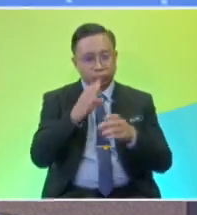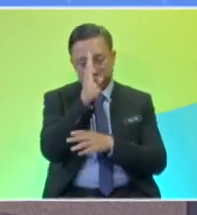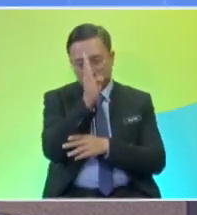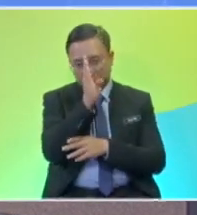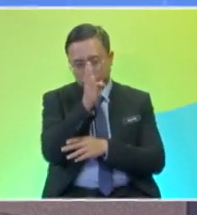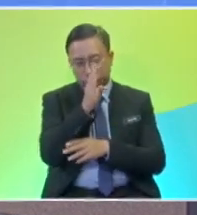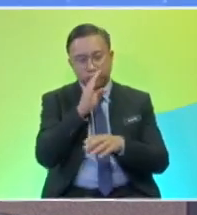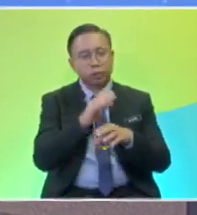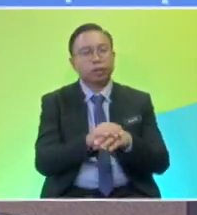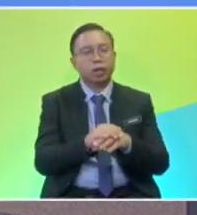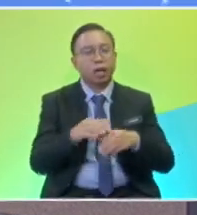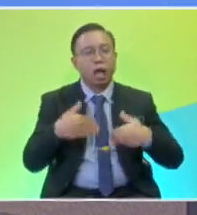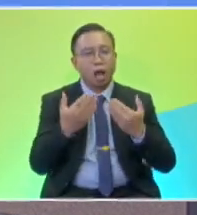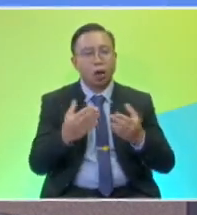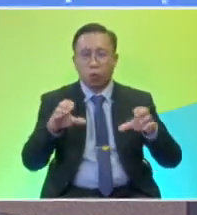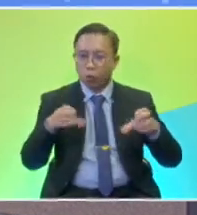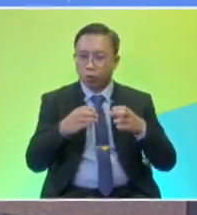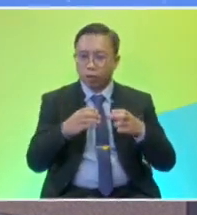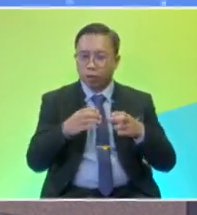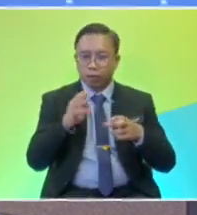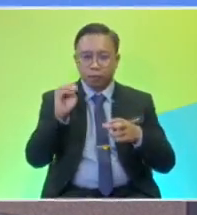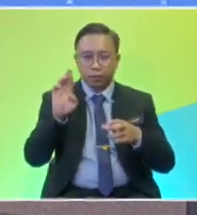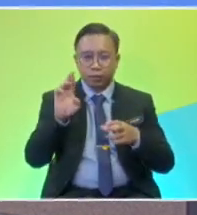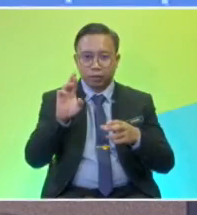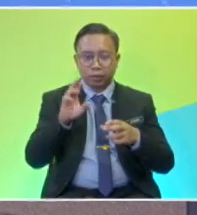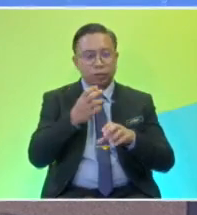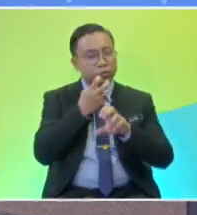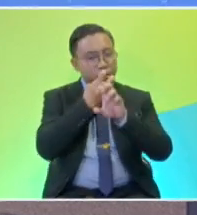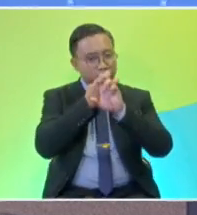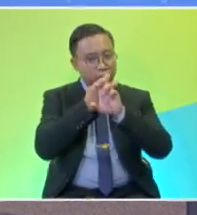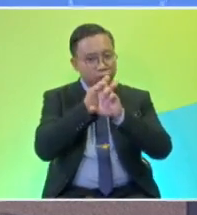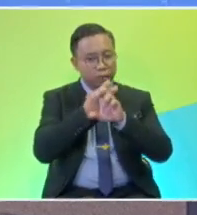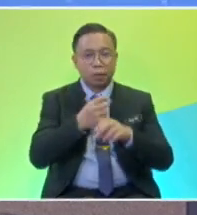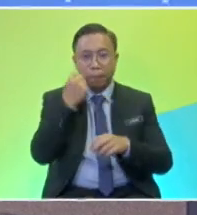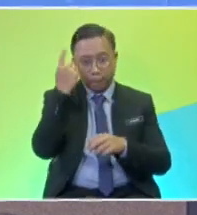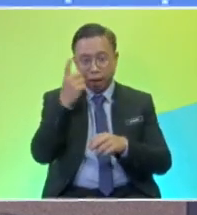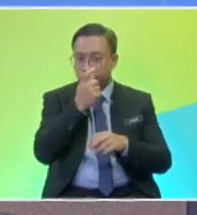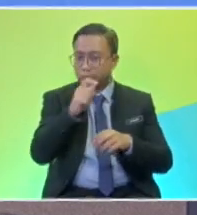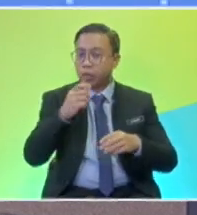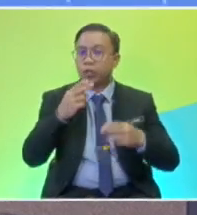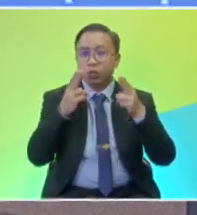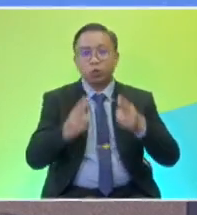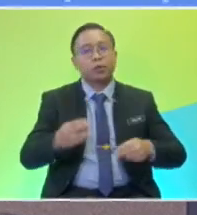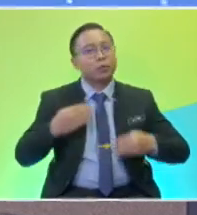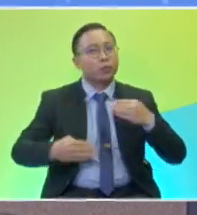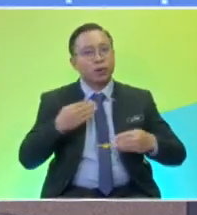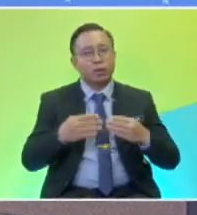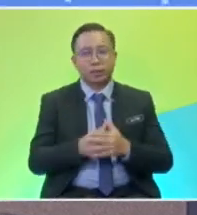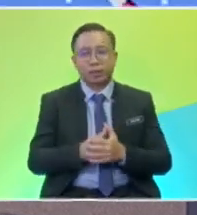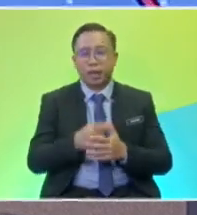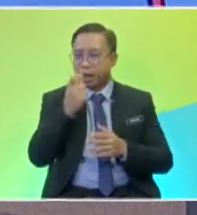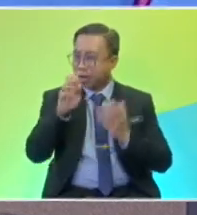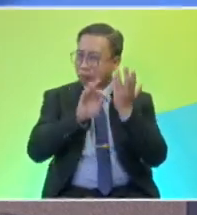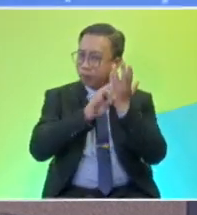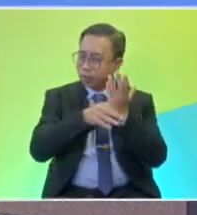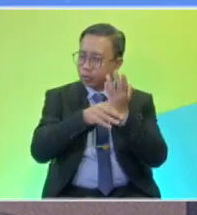own house in terms of creating Mr. Skeleton, so you can understand the human body, the skeleton bones, and the functions